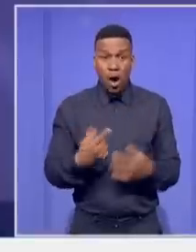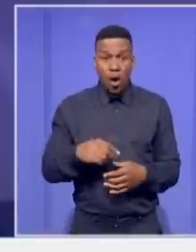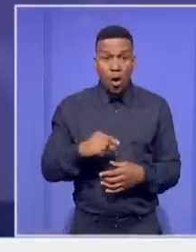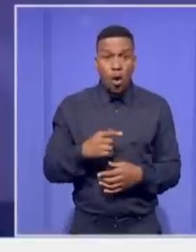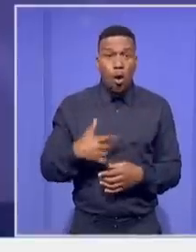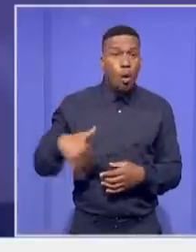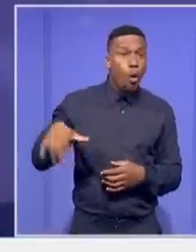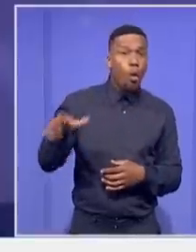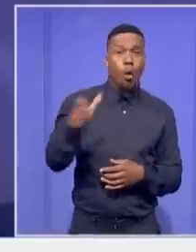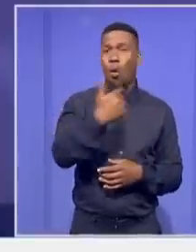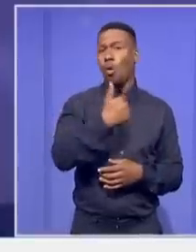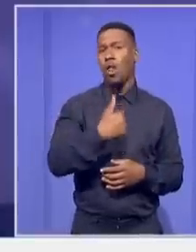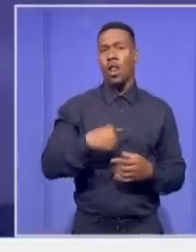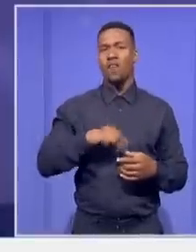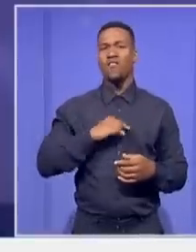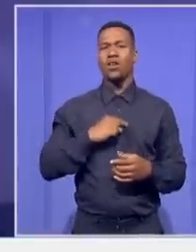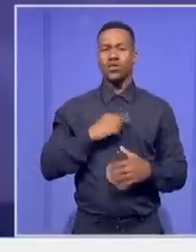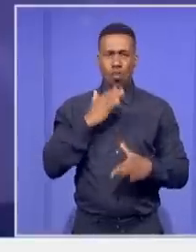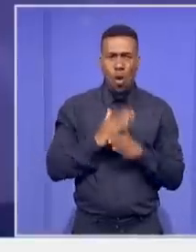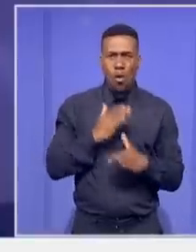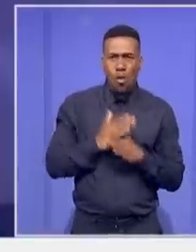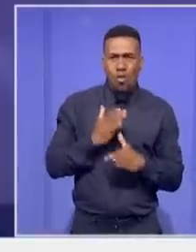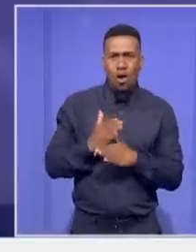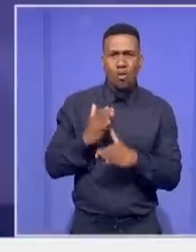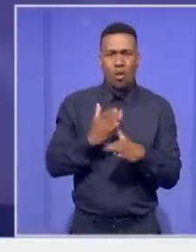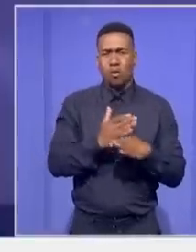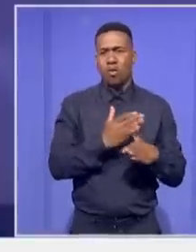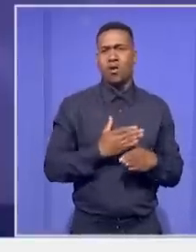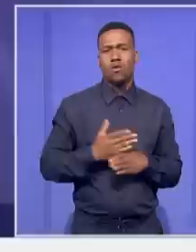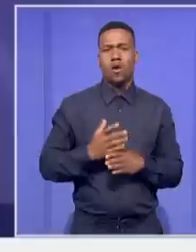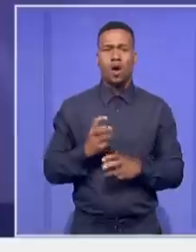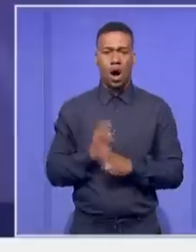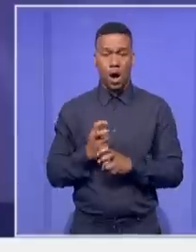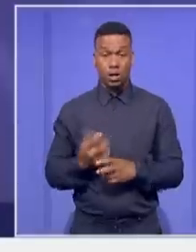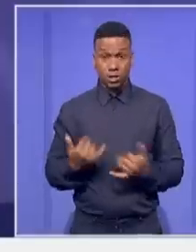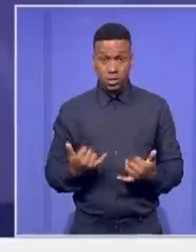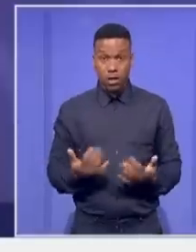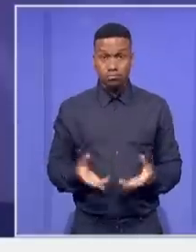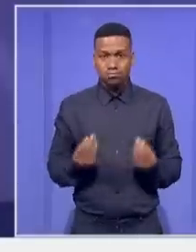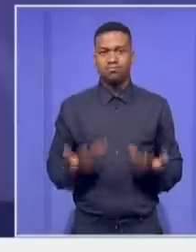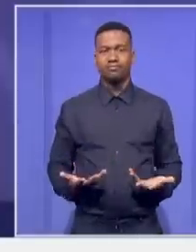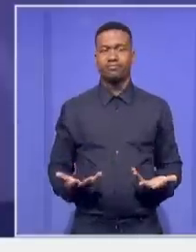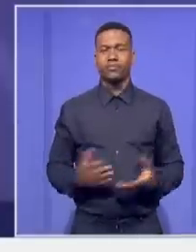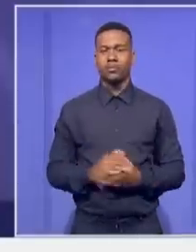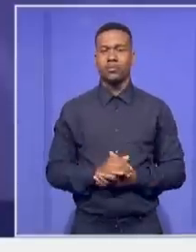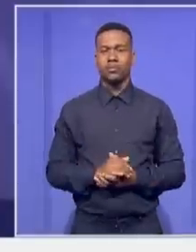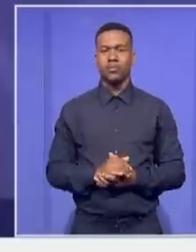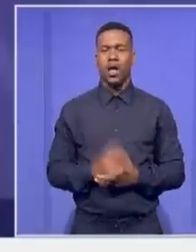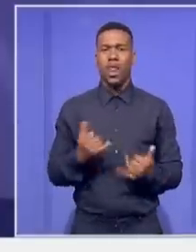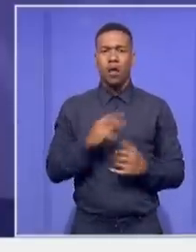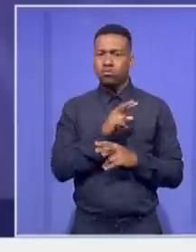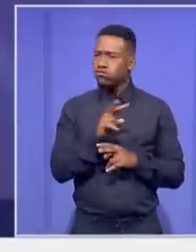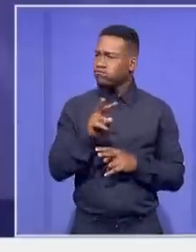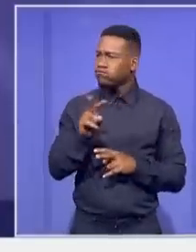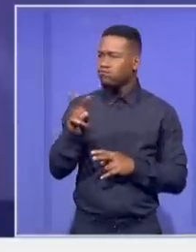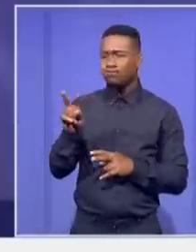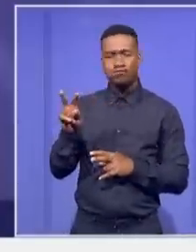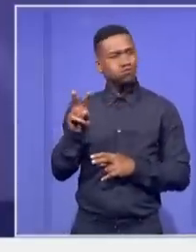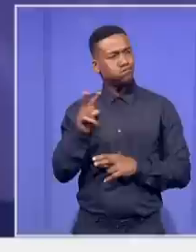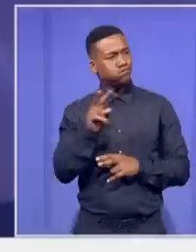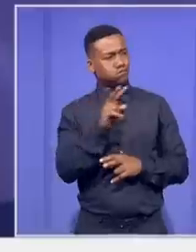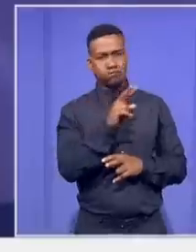hard to put ourselves in the position we find ourselves today. And just take a look around you in this conference